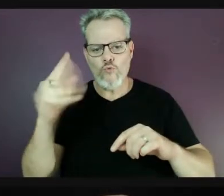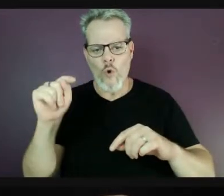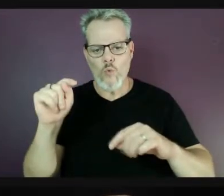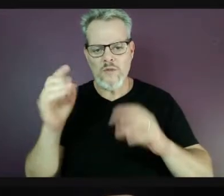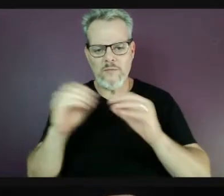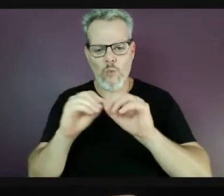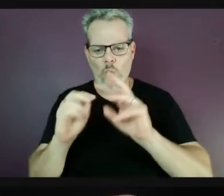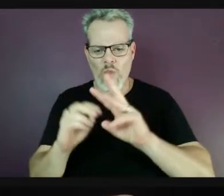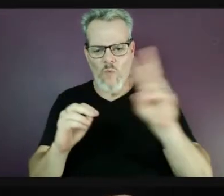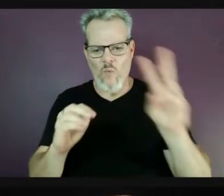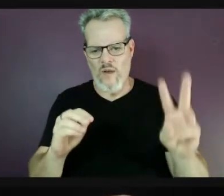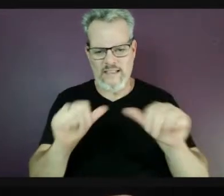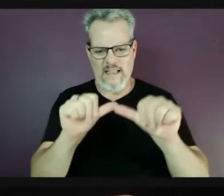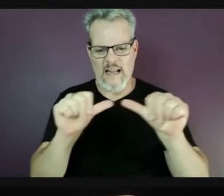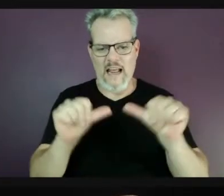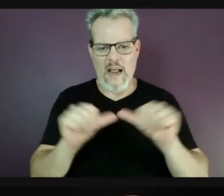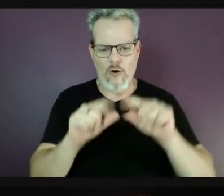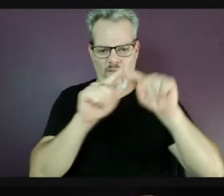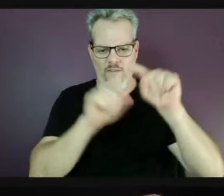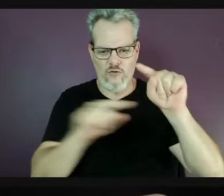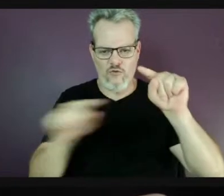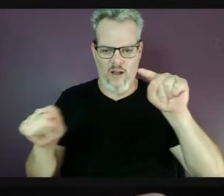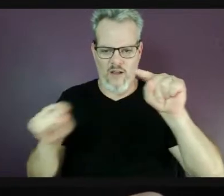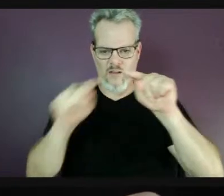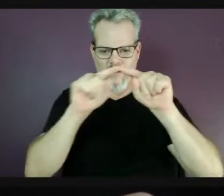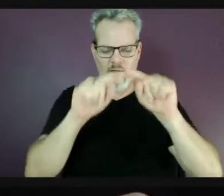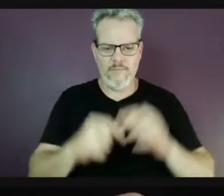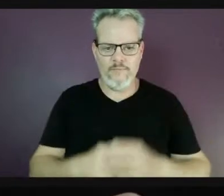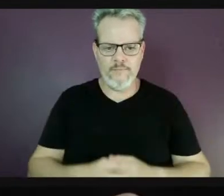That's getting the effect.